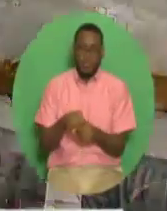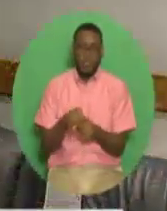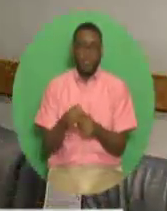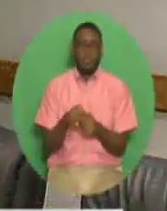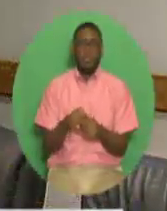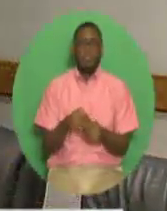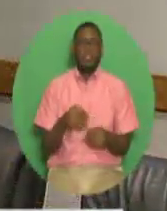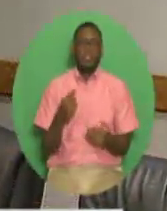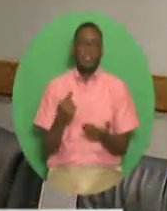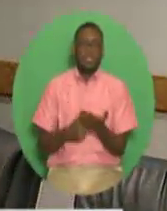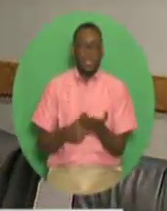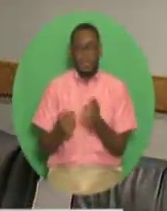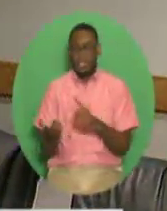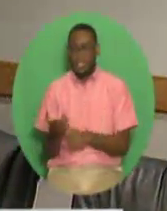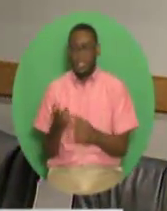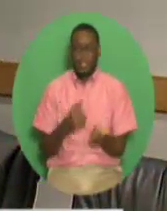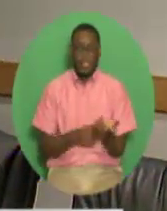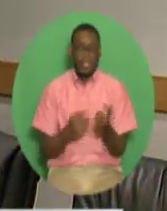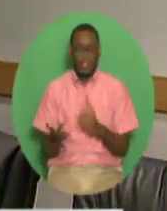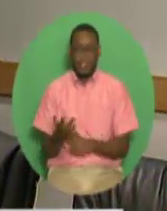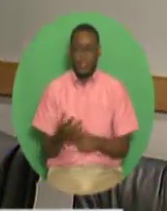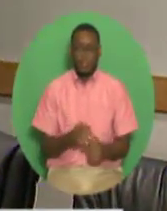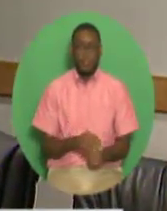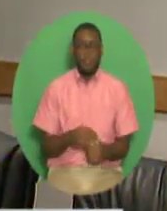the debate of the budget for